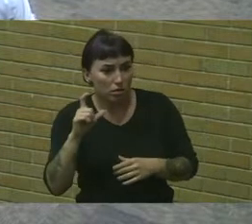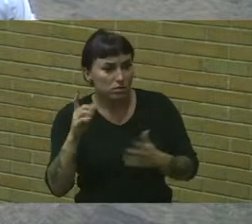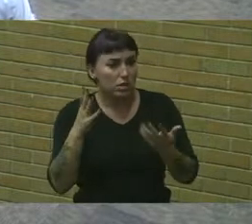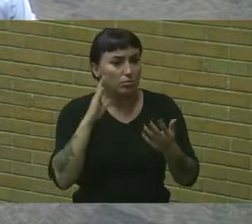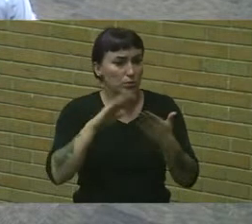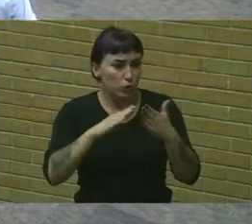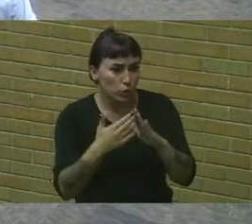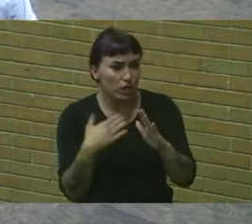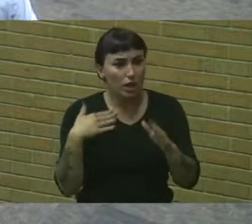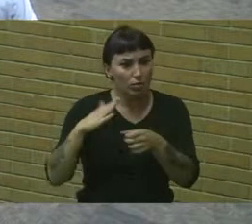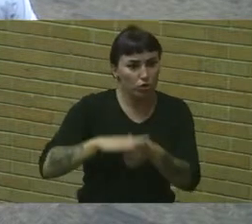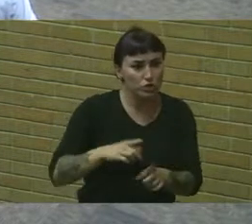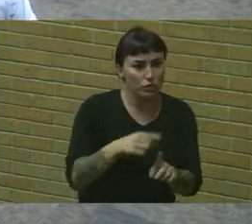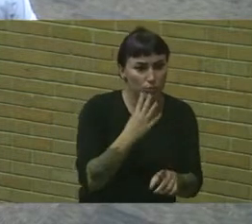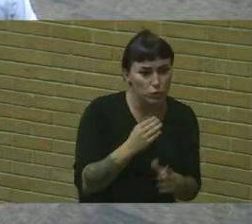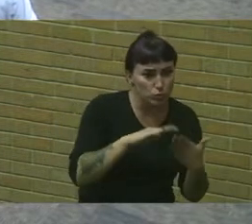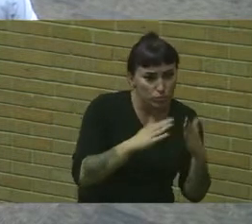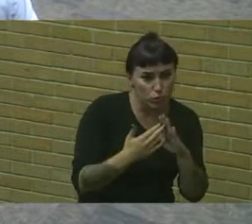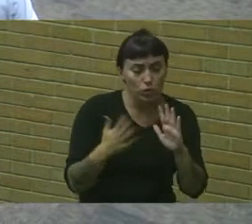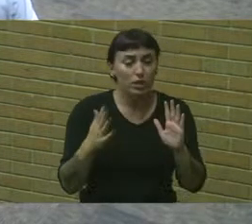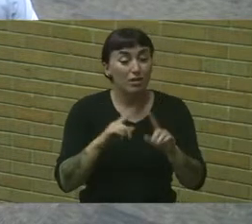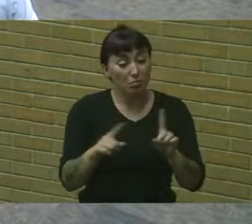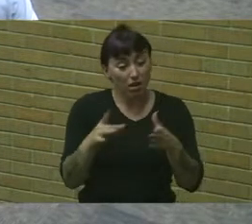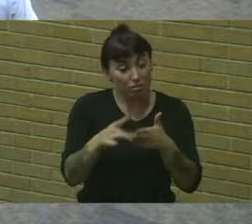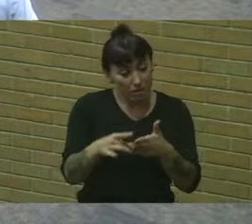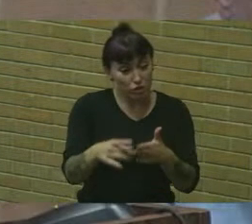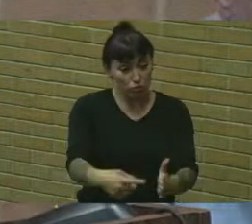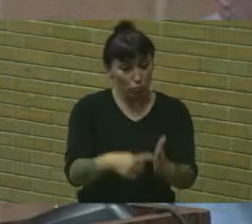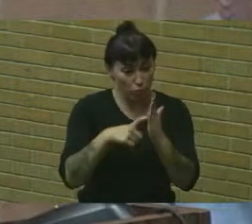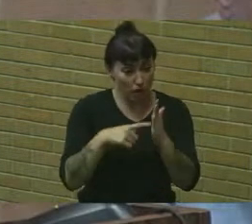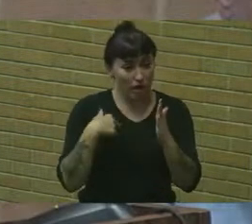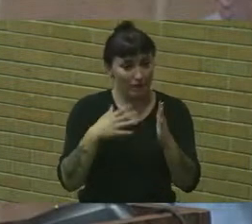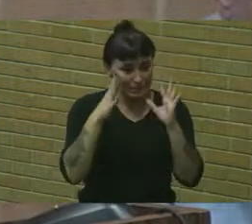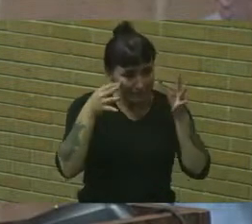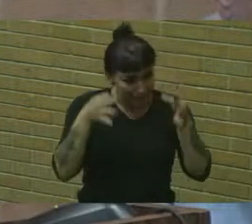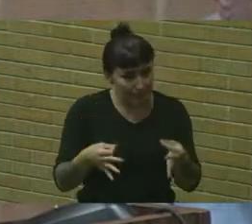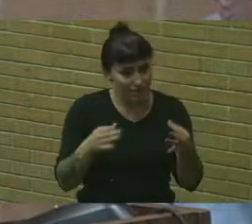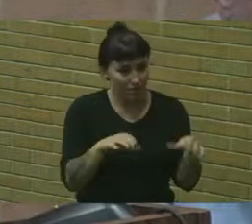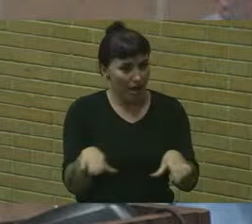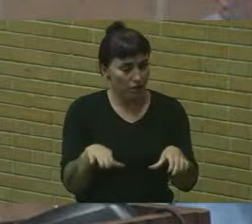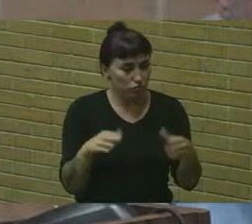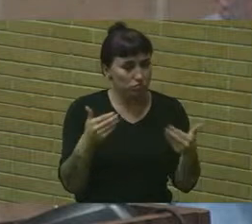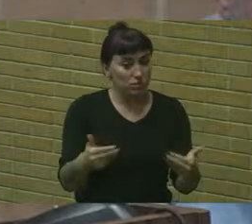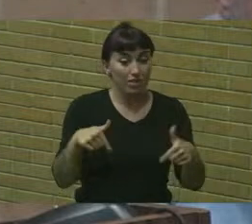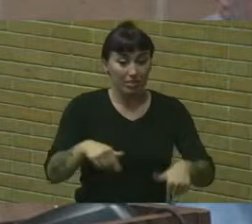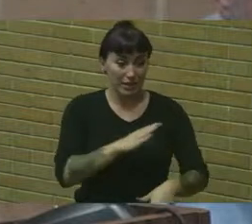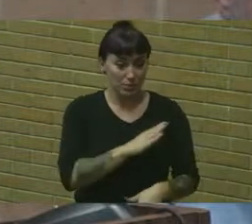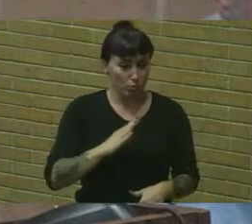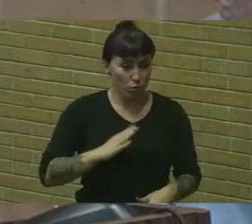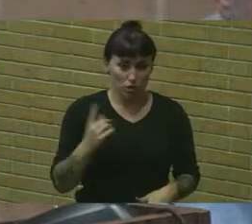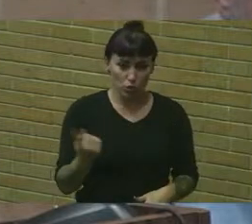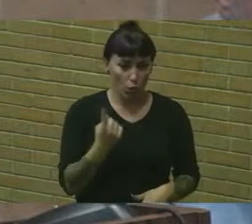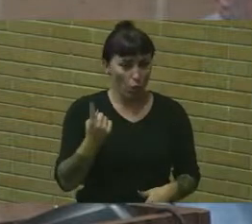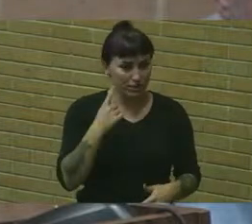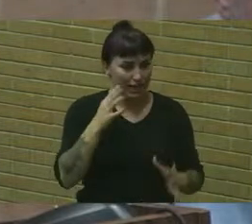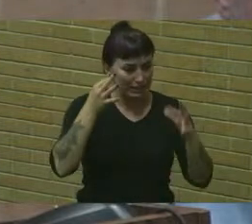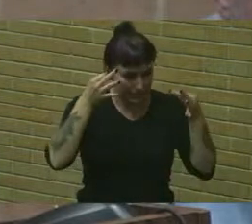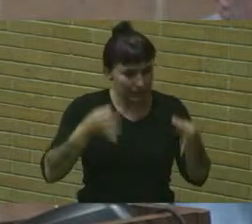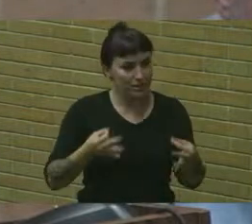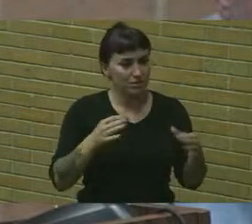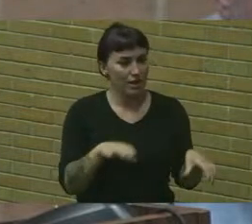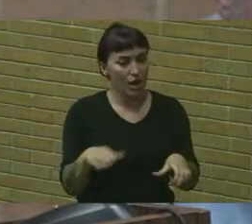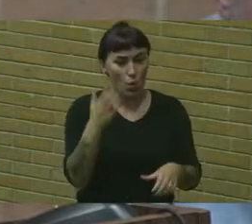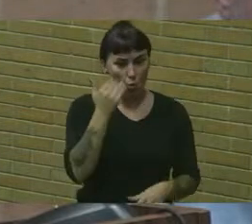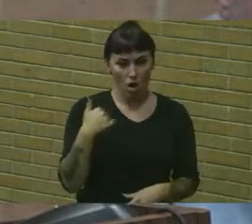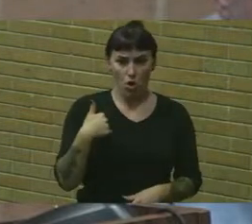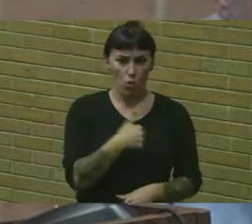getting pressure from the Jewish community, but leadership requires decisive action. This board has always taken decisive action.